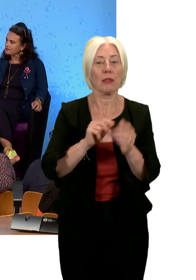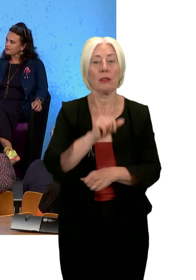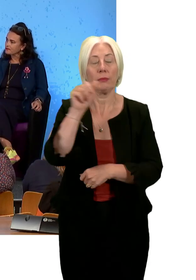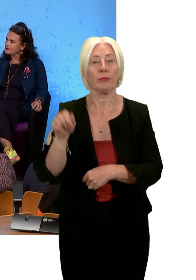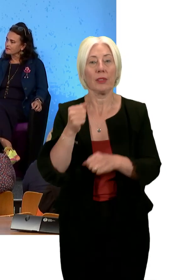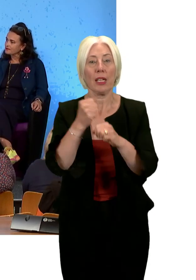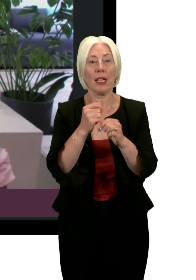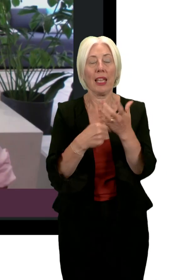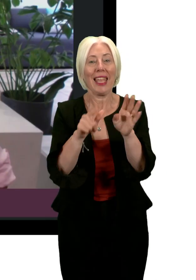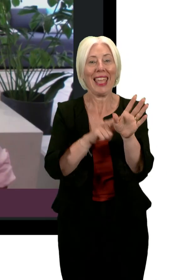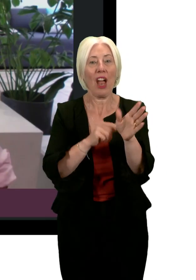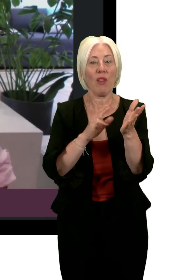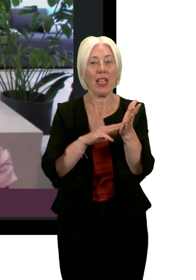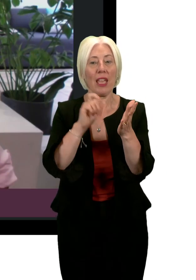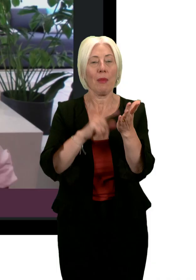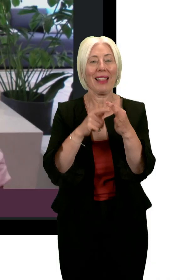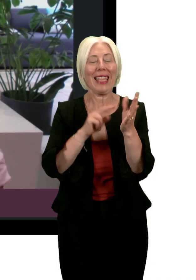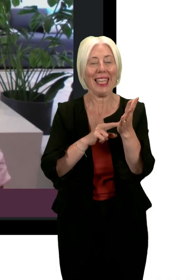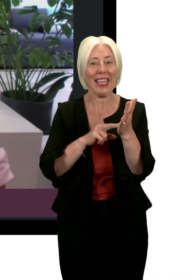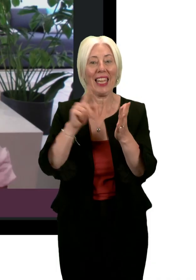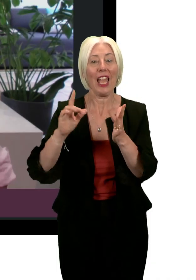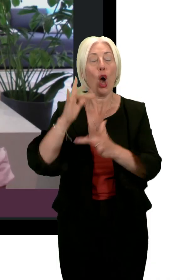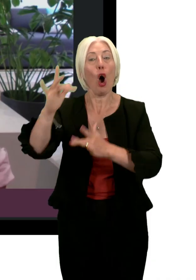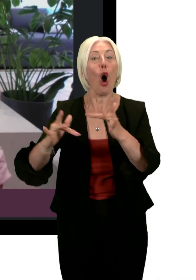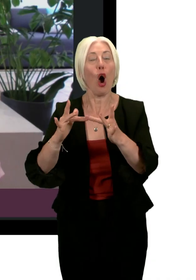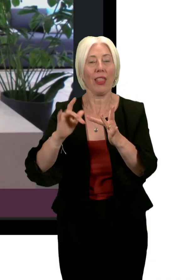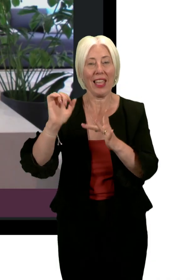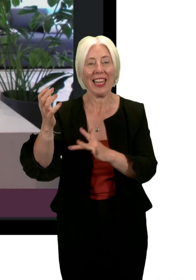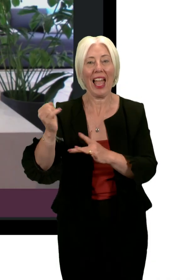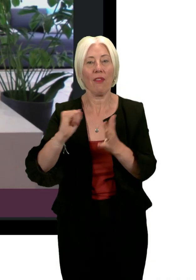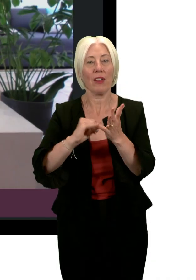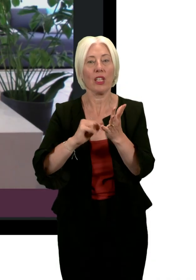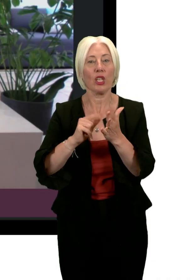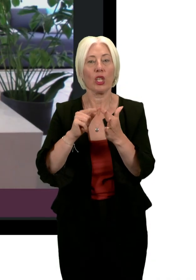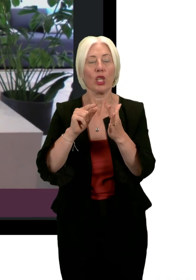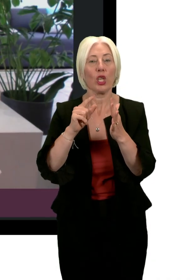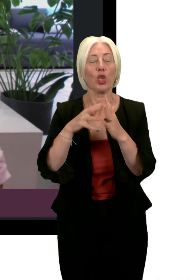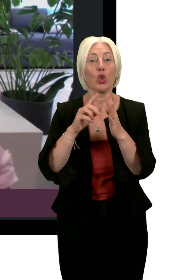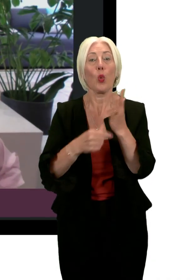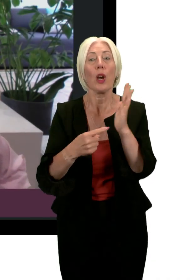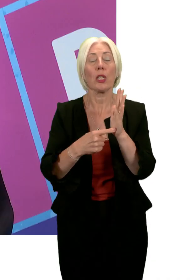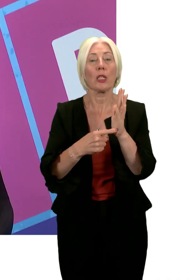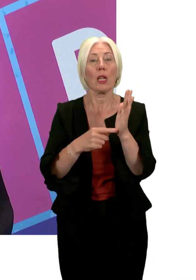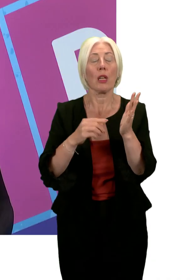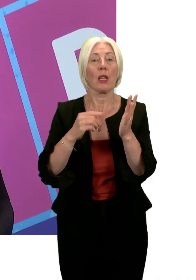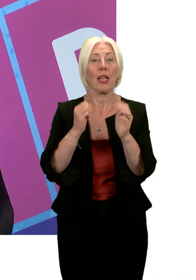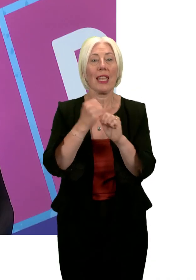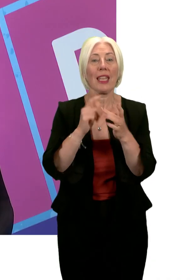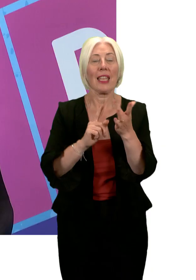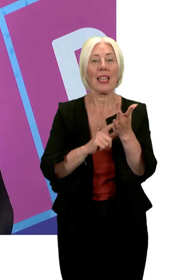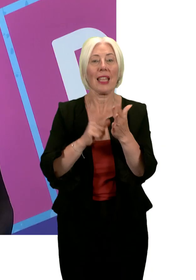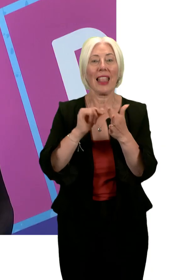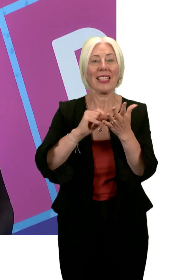Dr. Stuart Gillespie. And Stuart and I had a wee chat on Tuesday, I think, and we've had